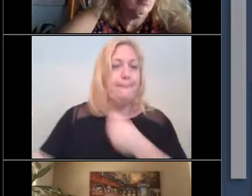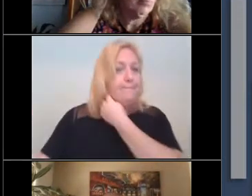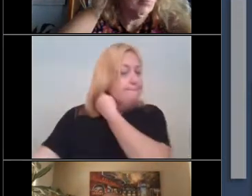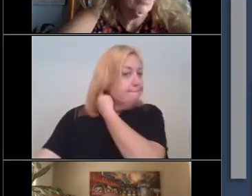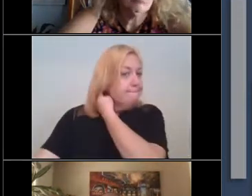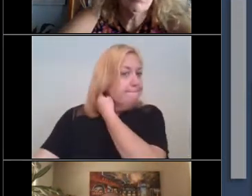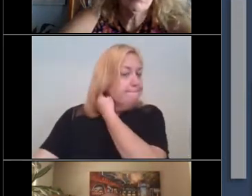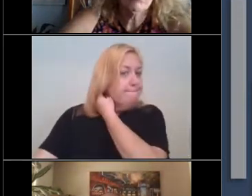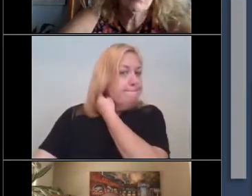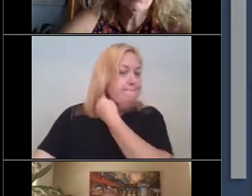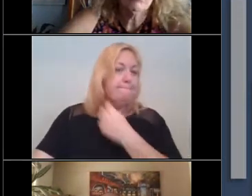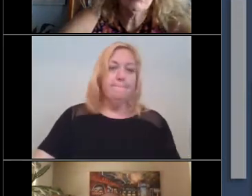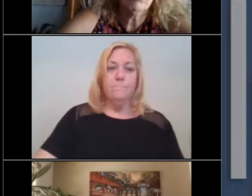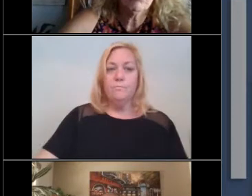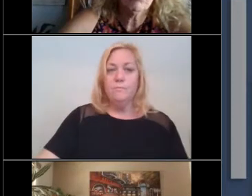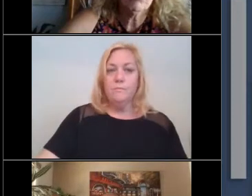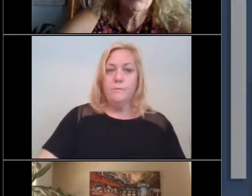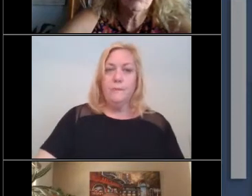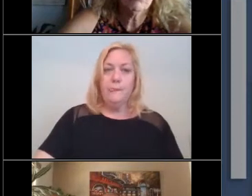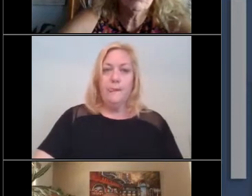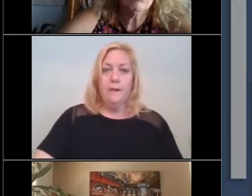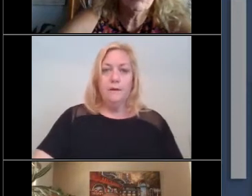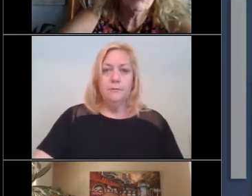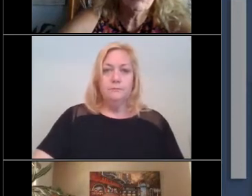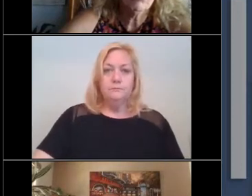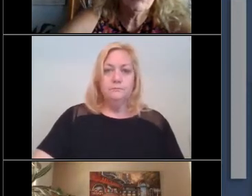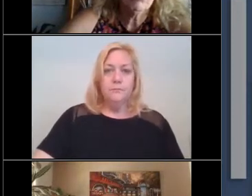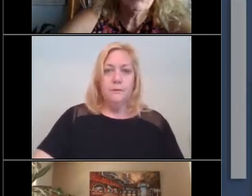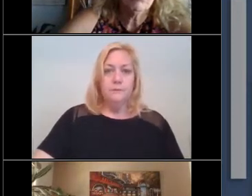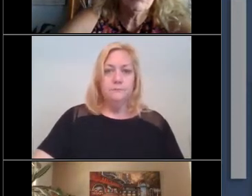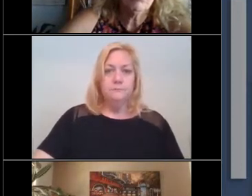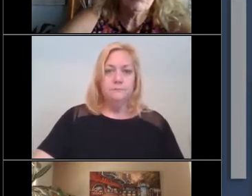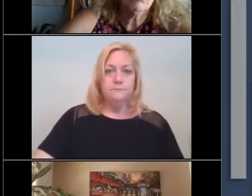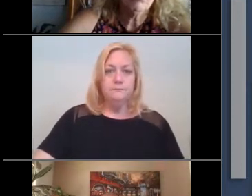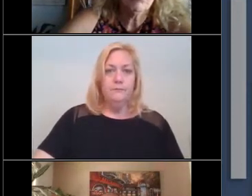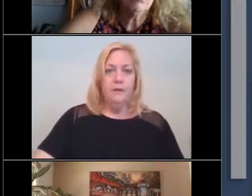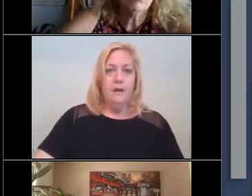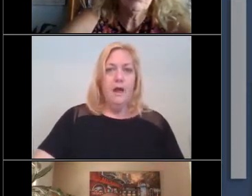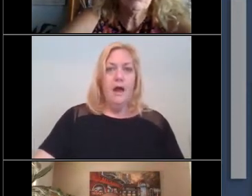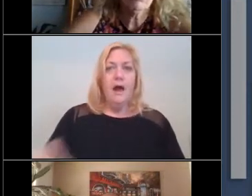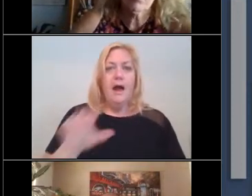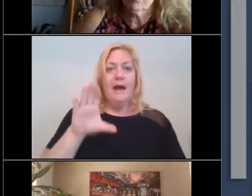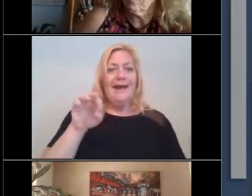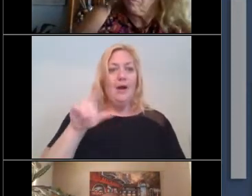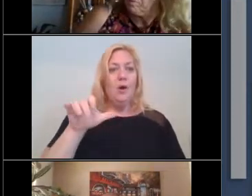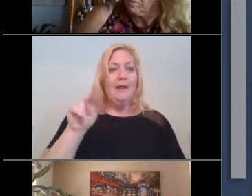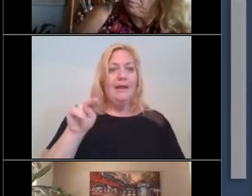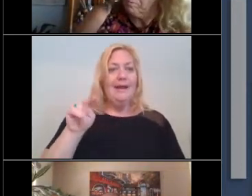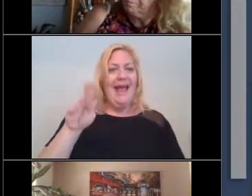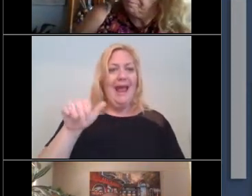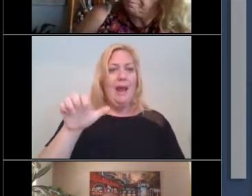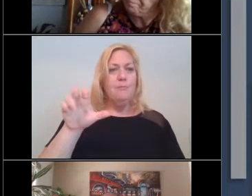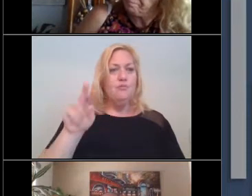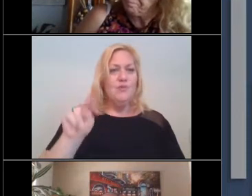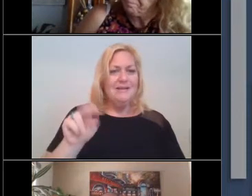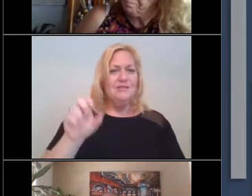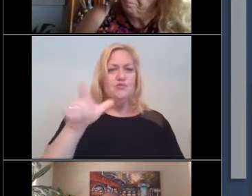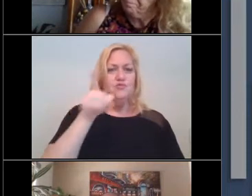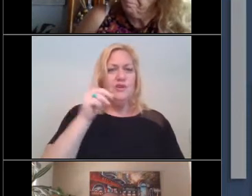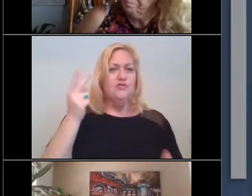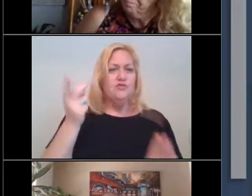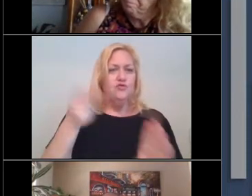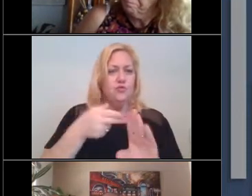opening comments, want to introduce Carolyn. Carolyn Abrams just joined our team. We're really excited to have her, and you will get a chance